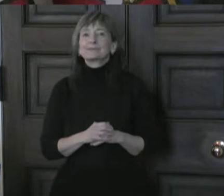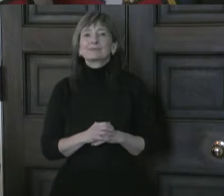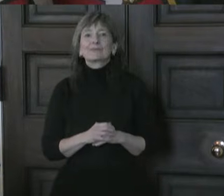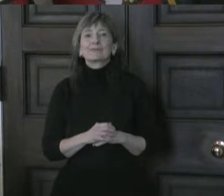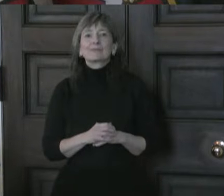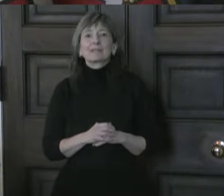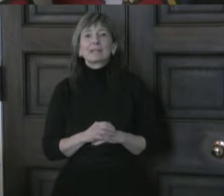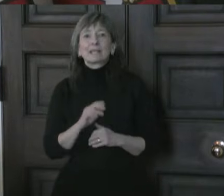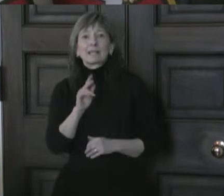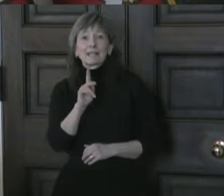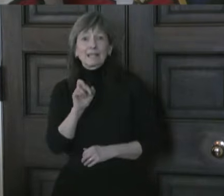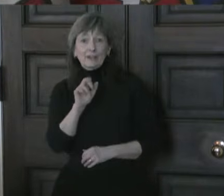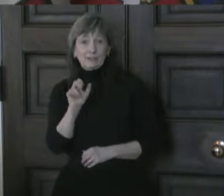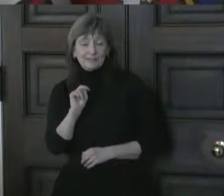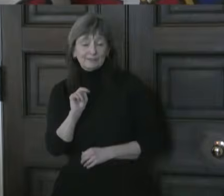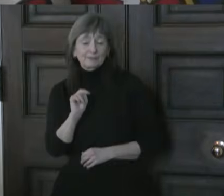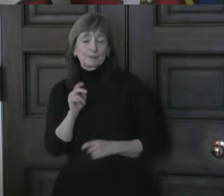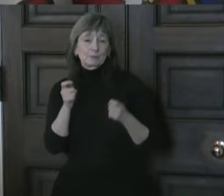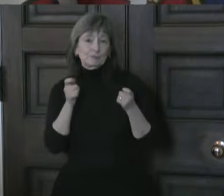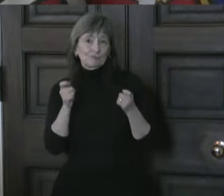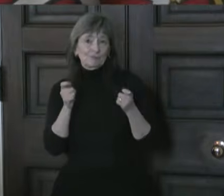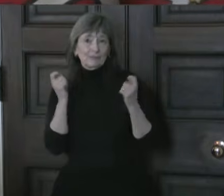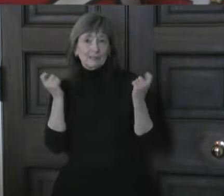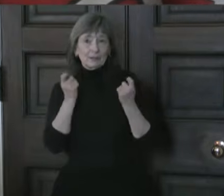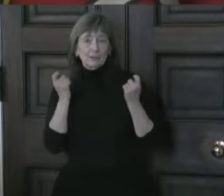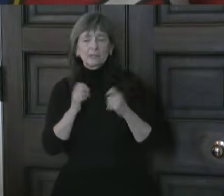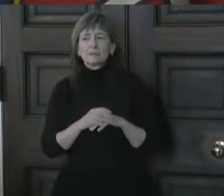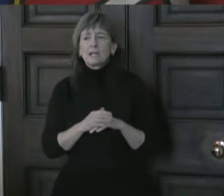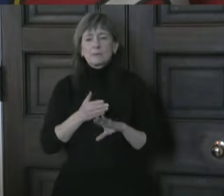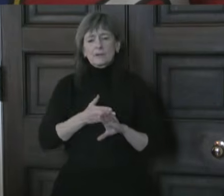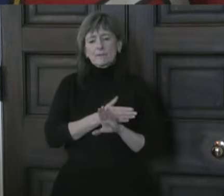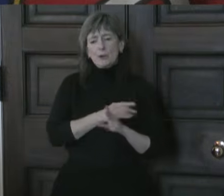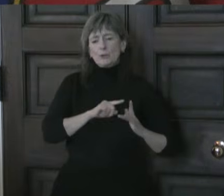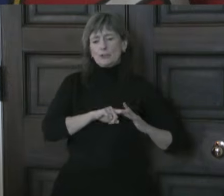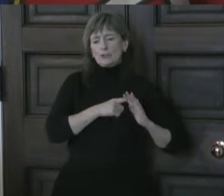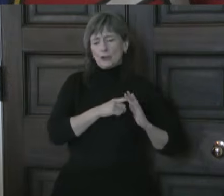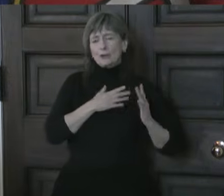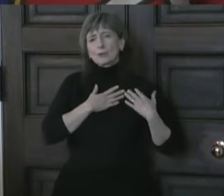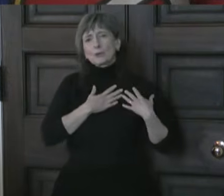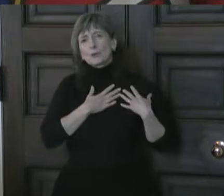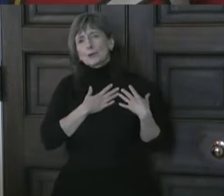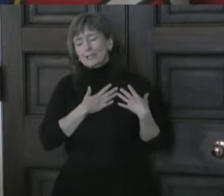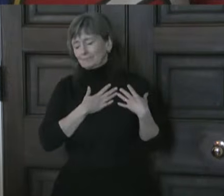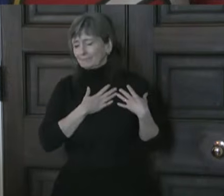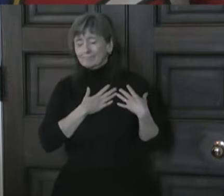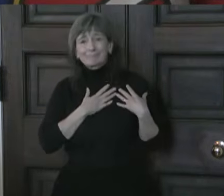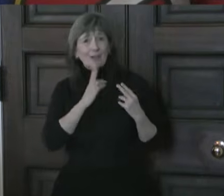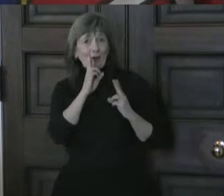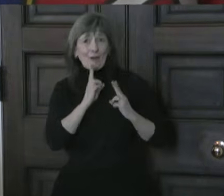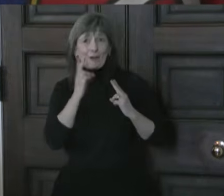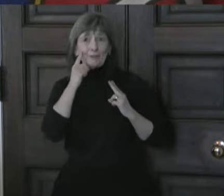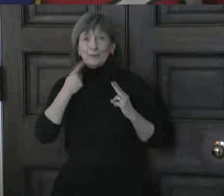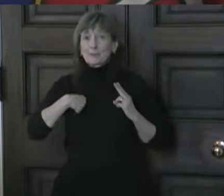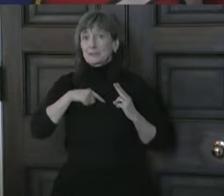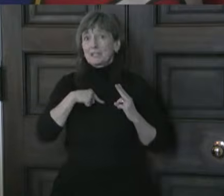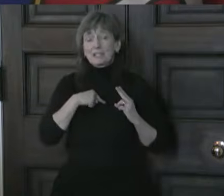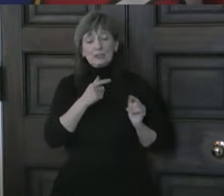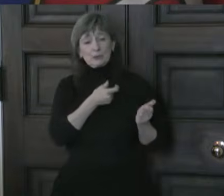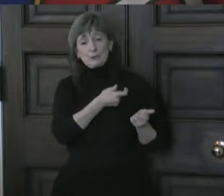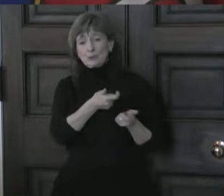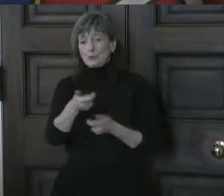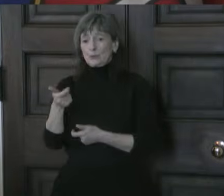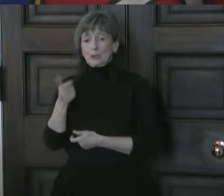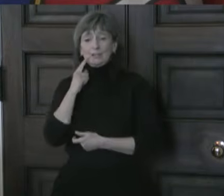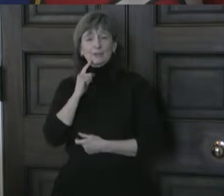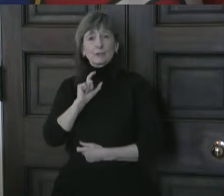Clerk, Karen. Before I began, what an extreme privilege, to sit here watching each individual get those